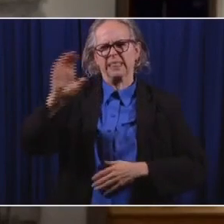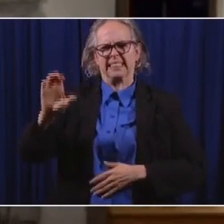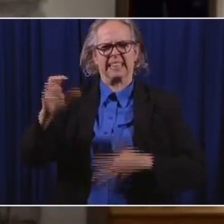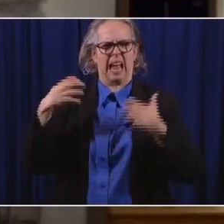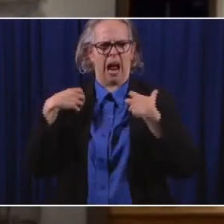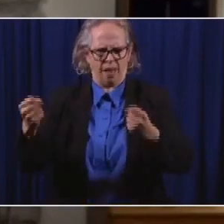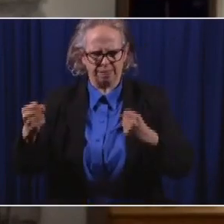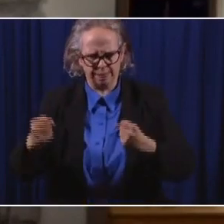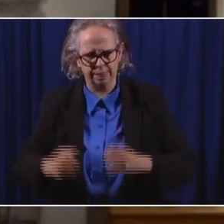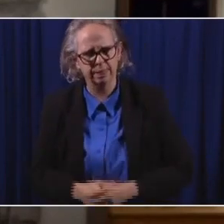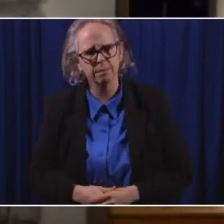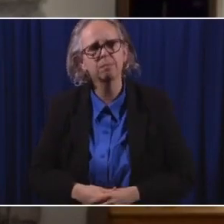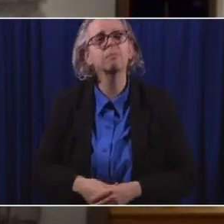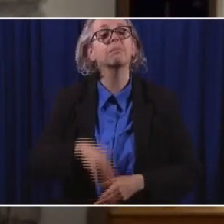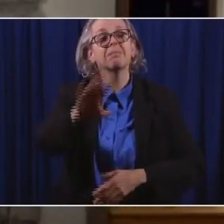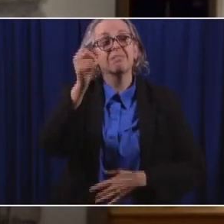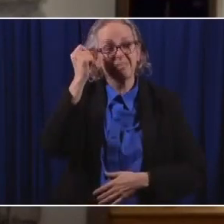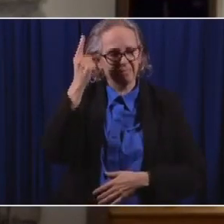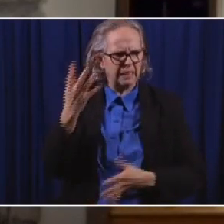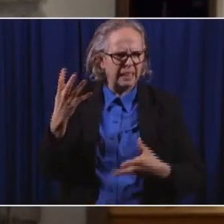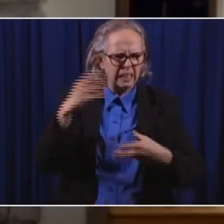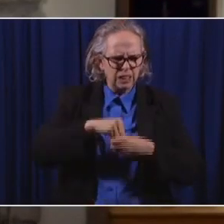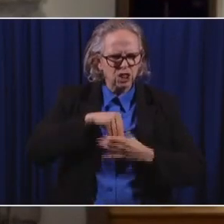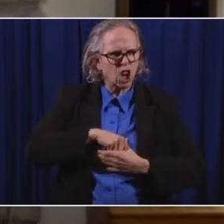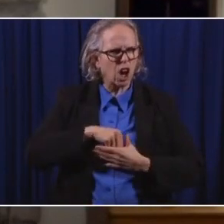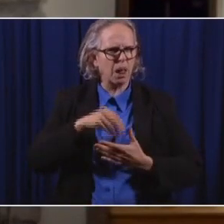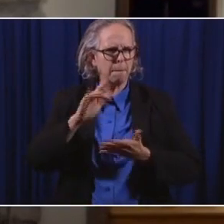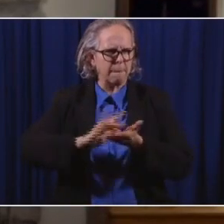is an internal medicine physician who has also worked